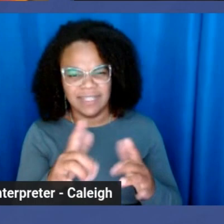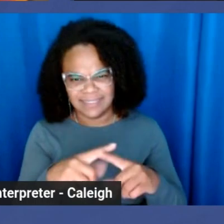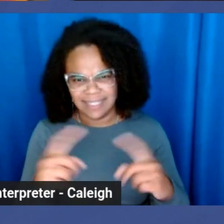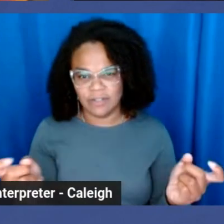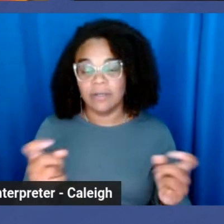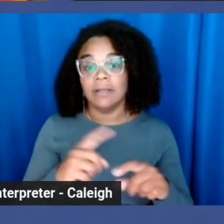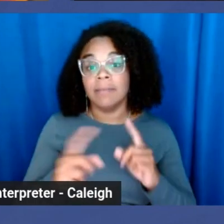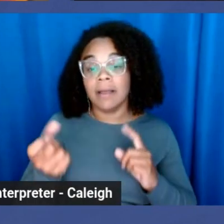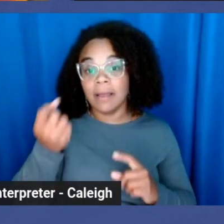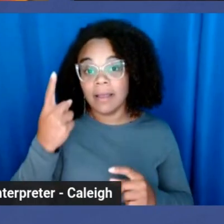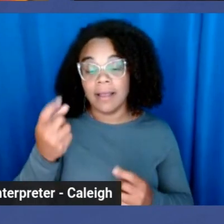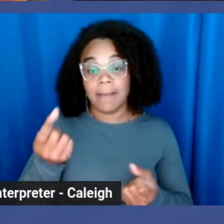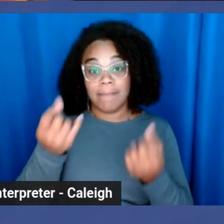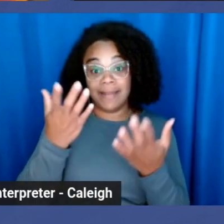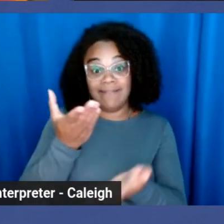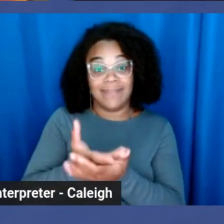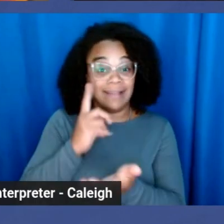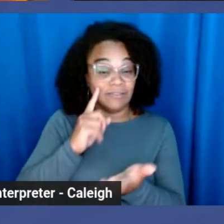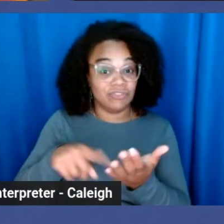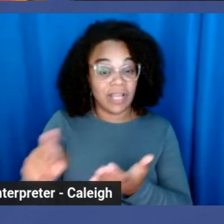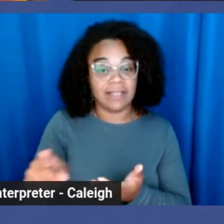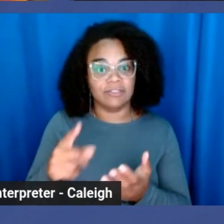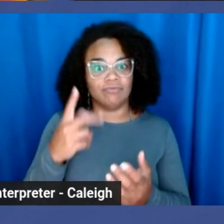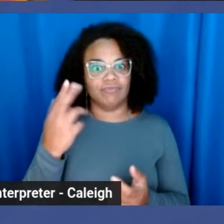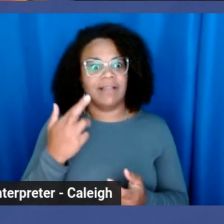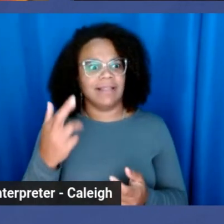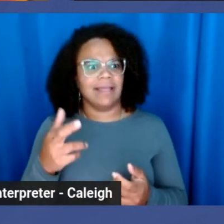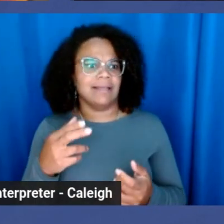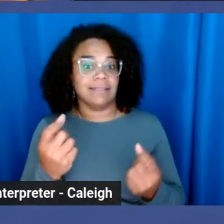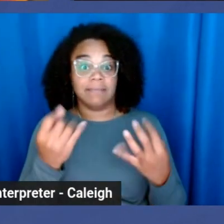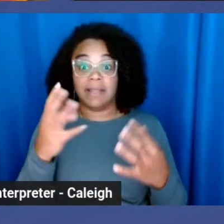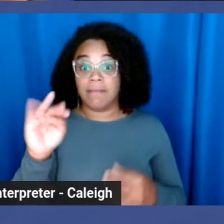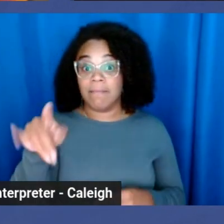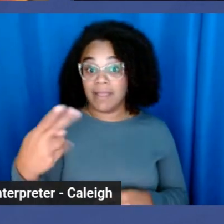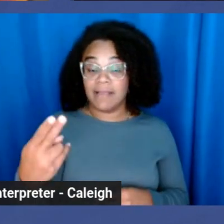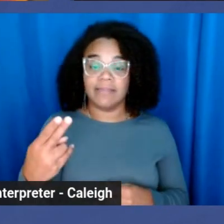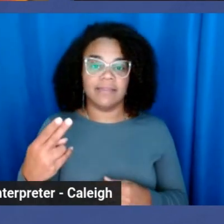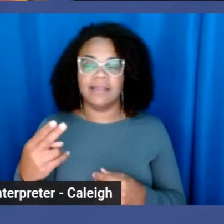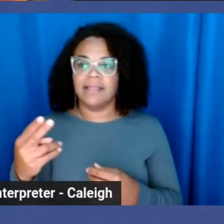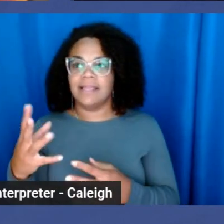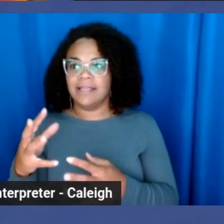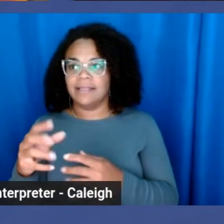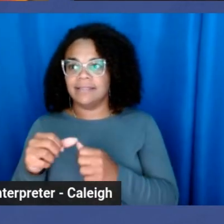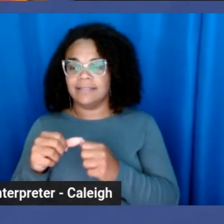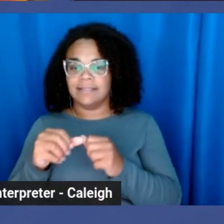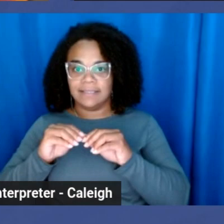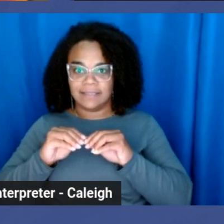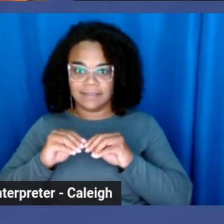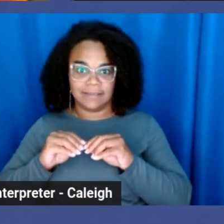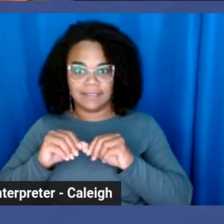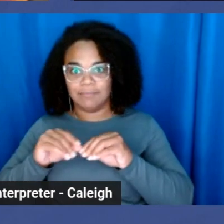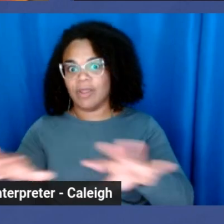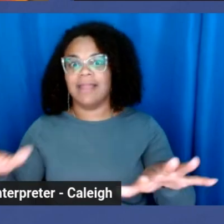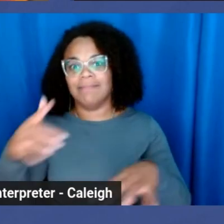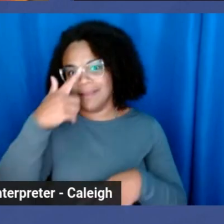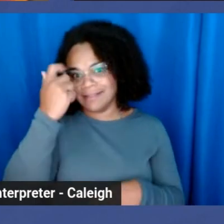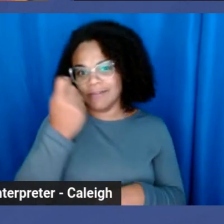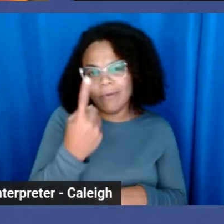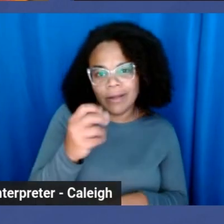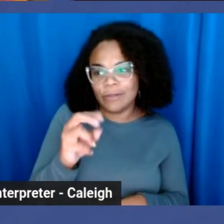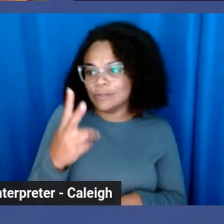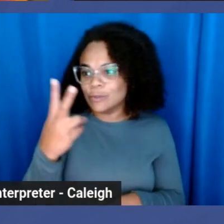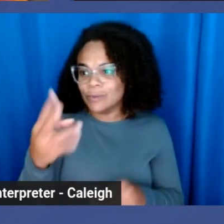that many of these myths are upheld by one or two statements, statistics,